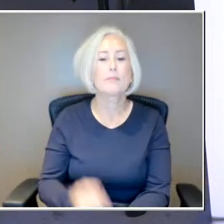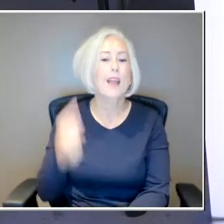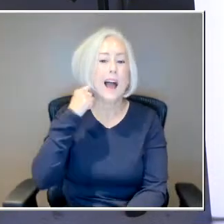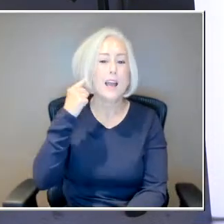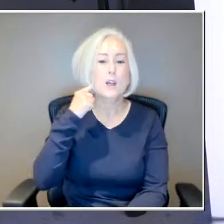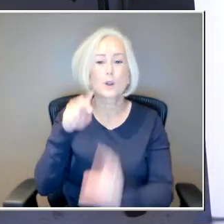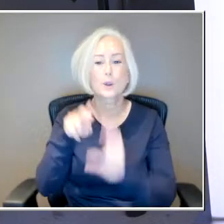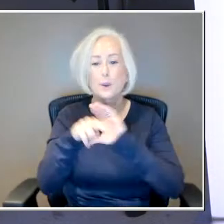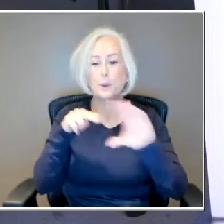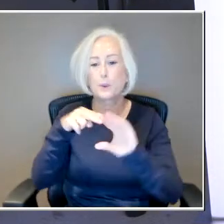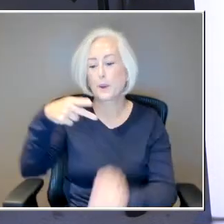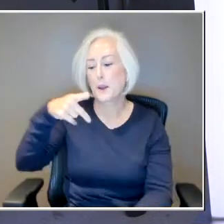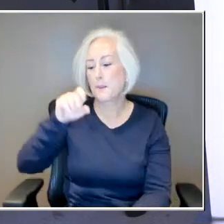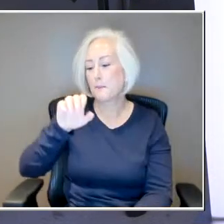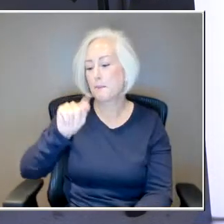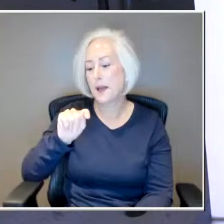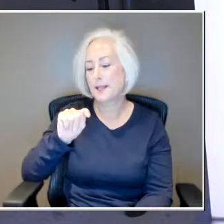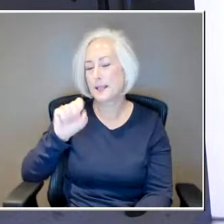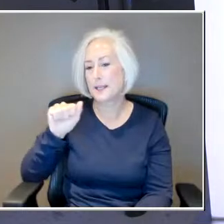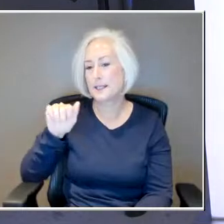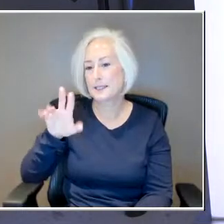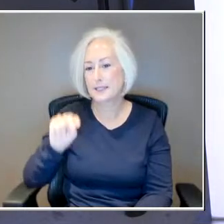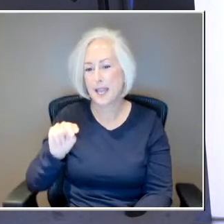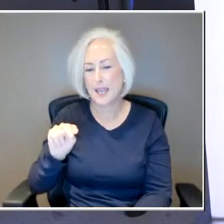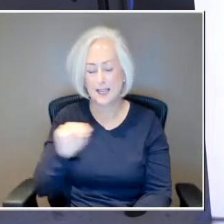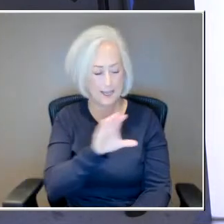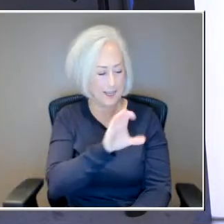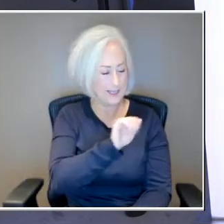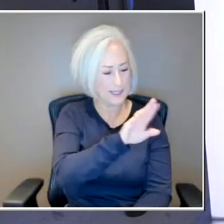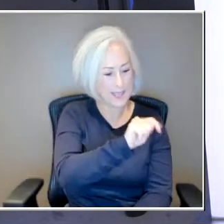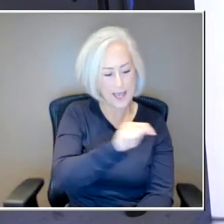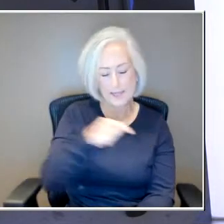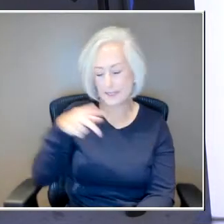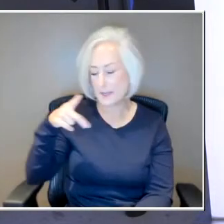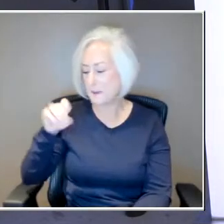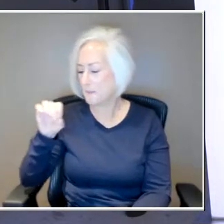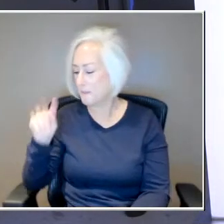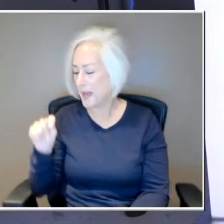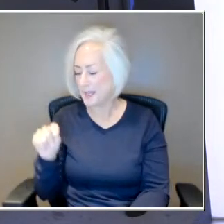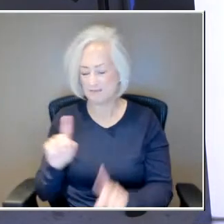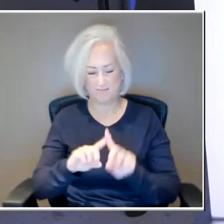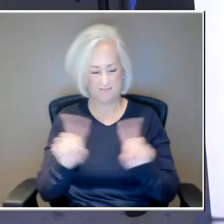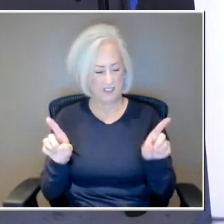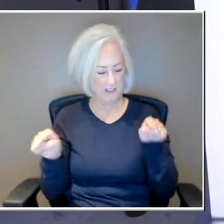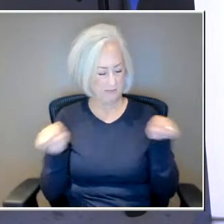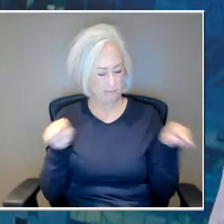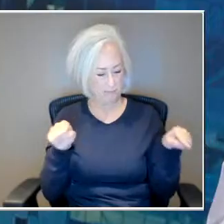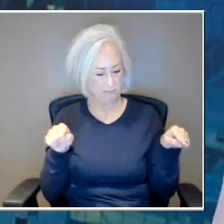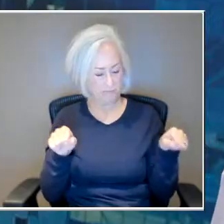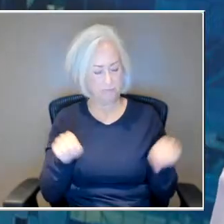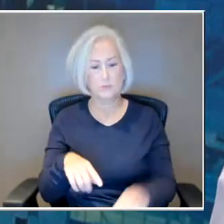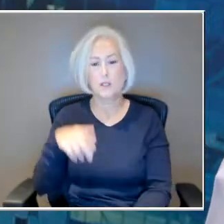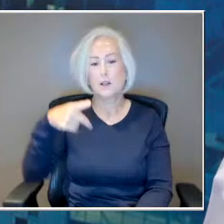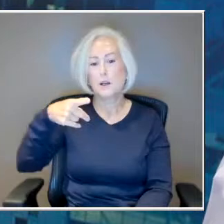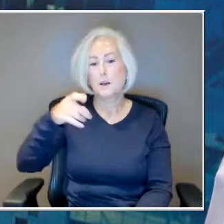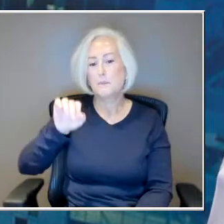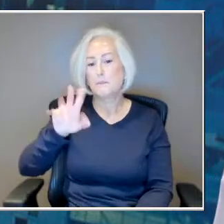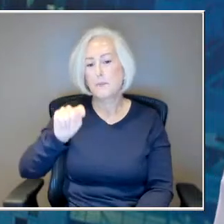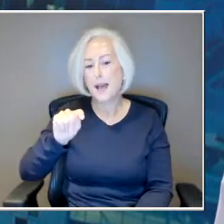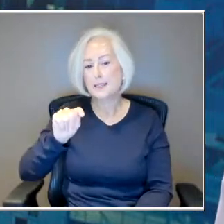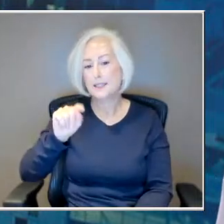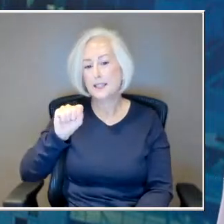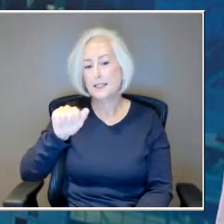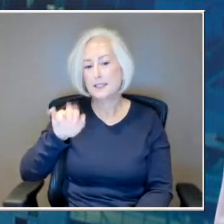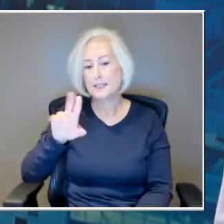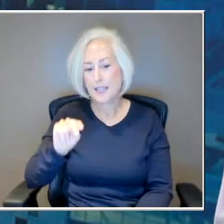there a difference for CAT scan and PET scans? Can you explain? So PET scan is kind of like, well, we use it like CT